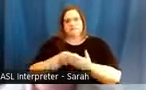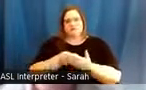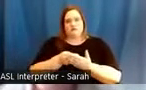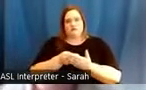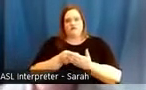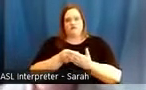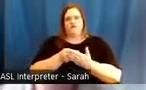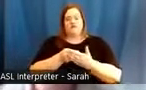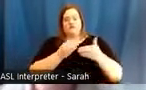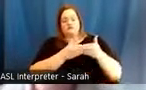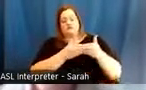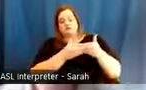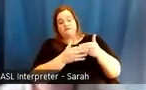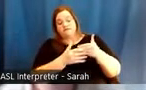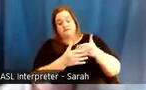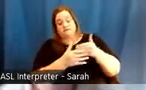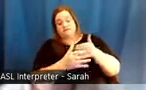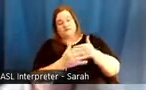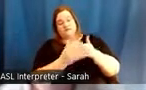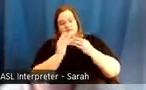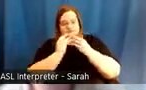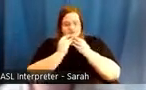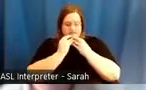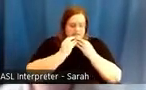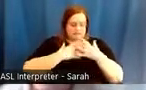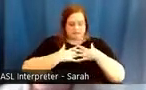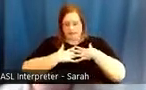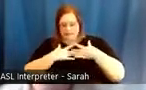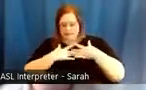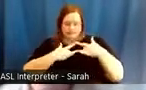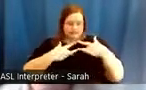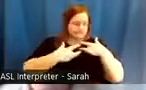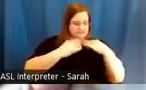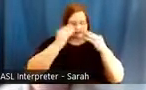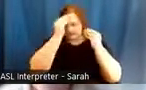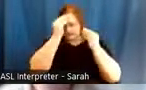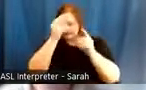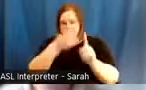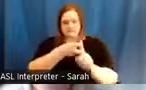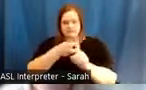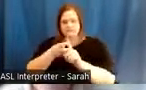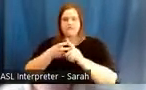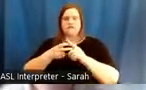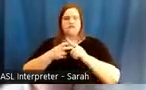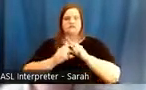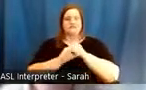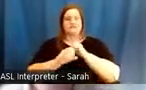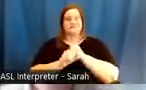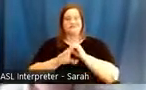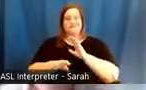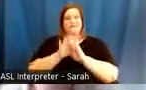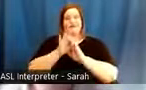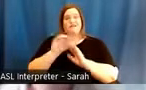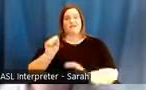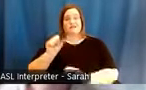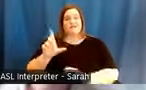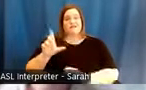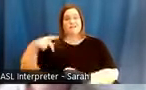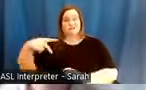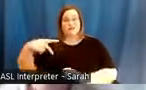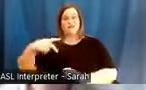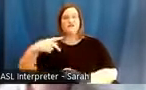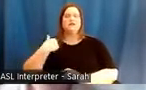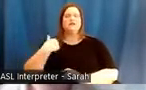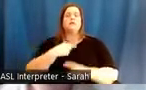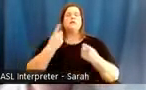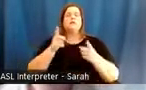ensued for us was a nerve-wracking trial and error recruiting campaign SLP. We finally